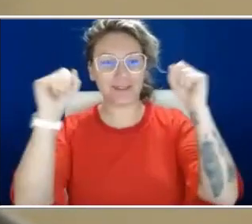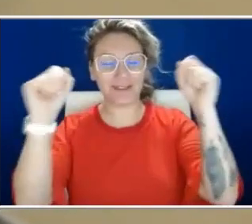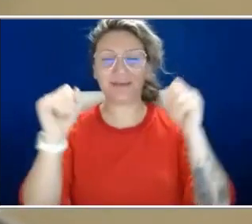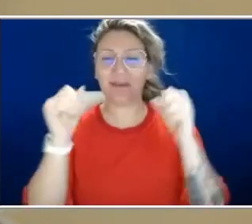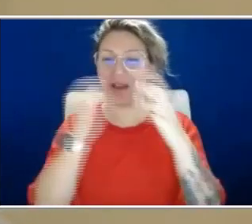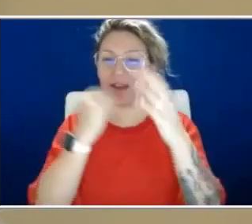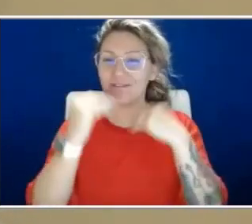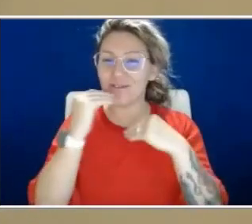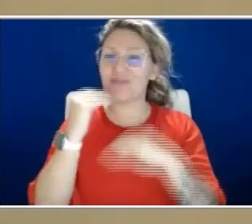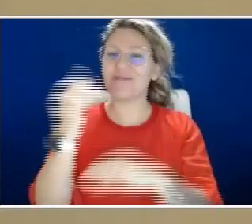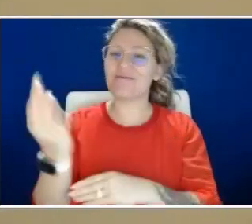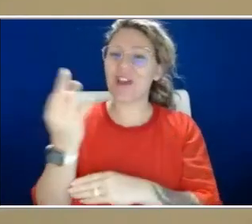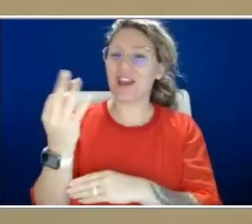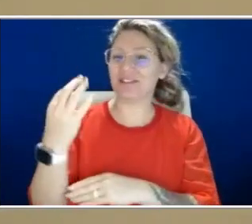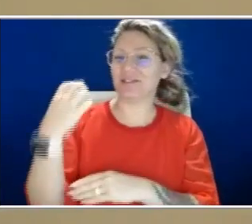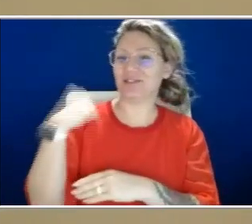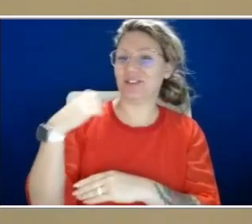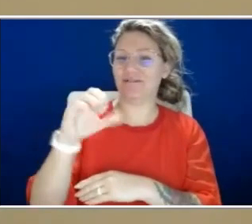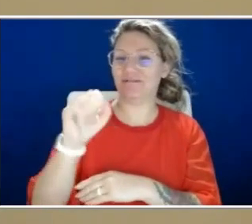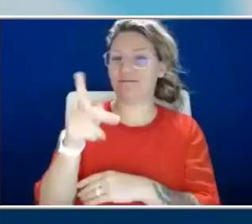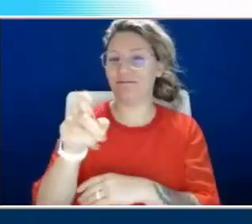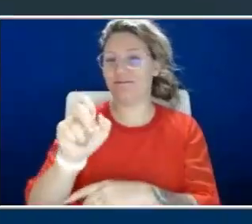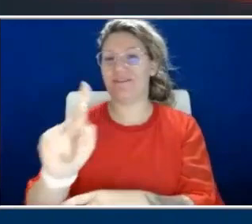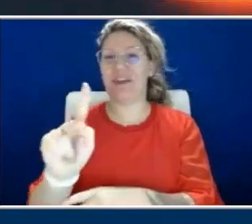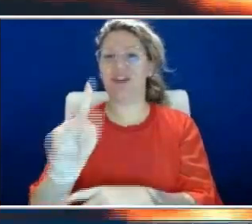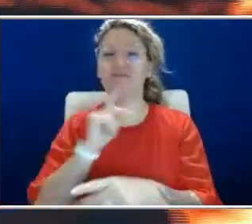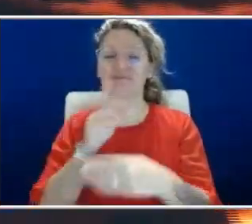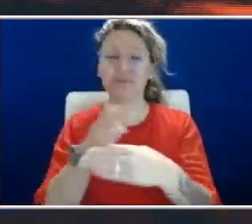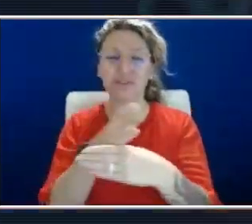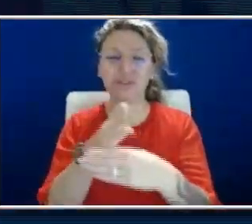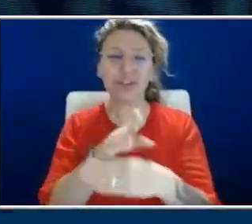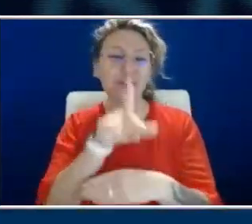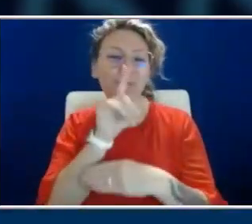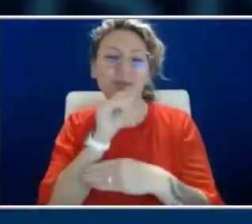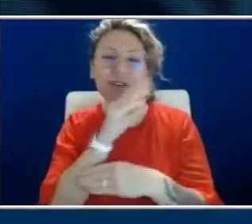shares a chicken and waffle sandwich recipe.